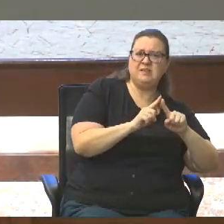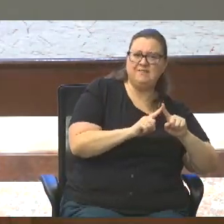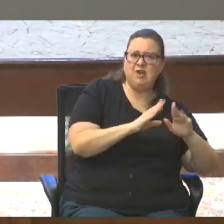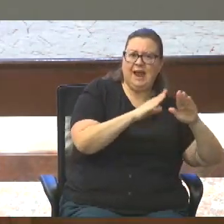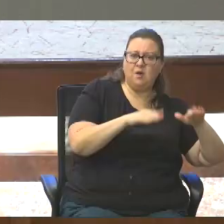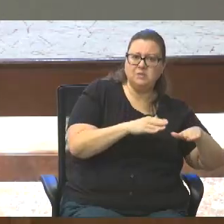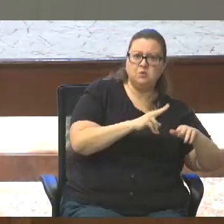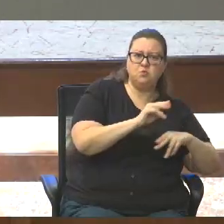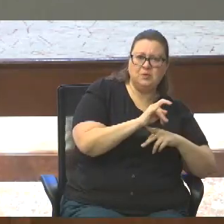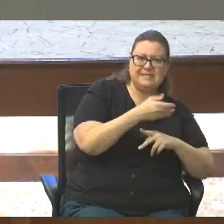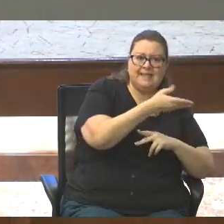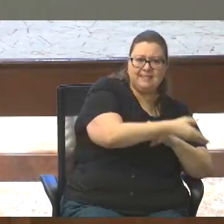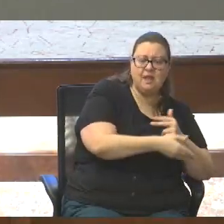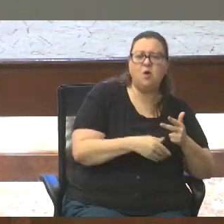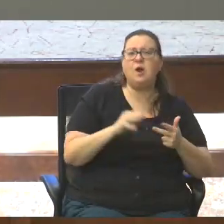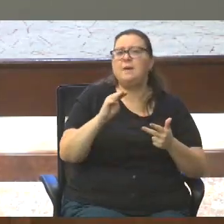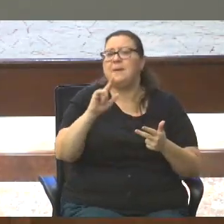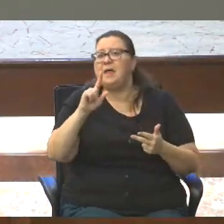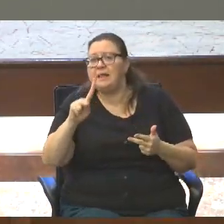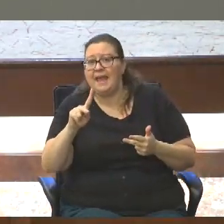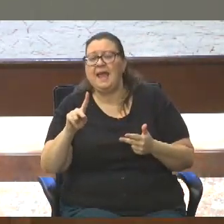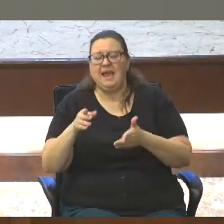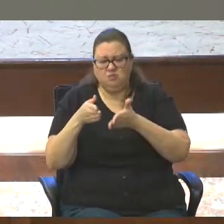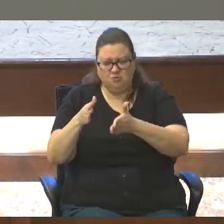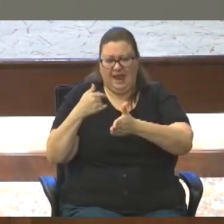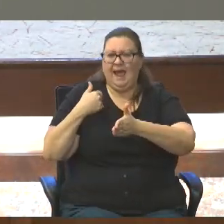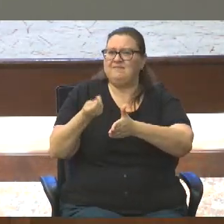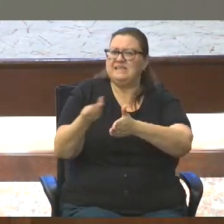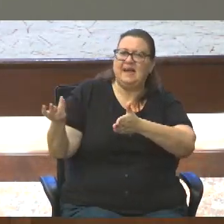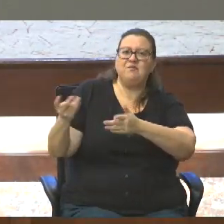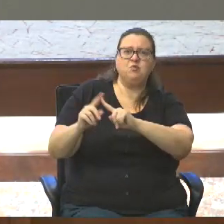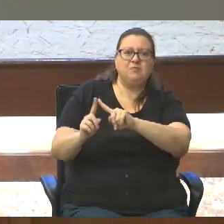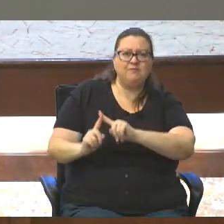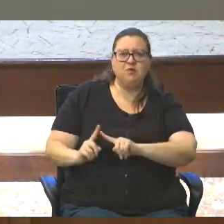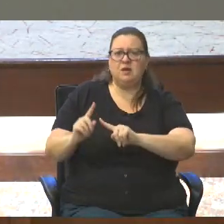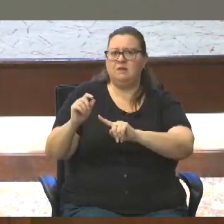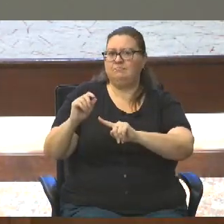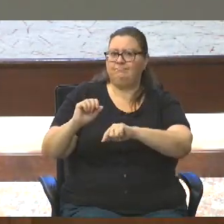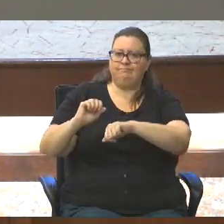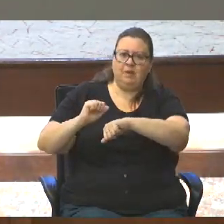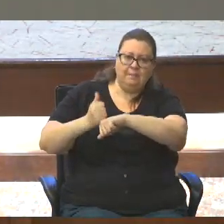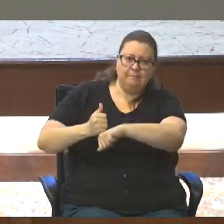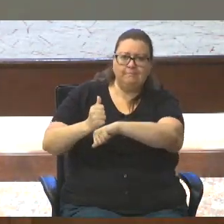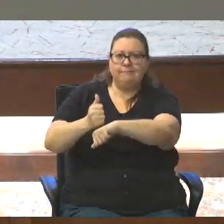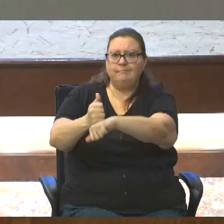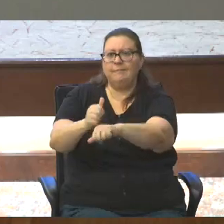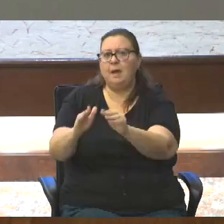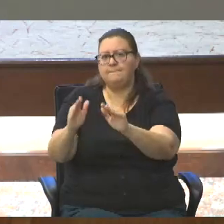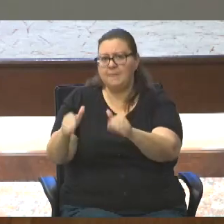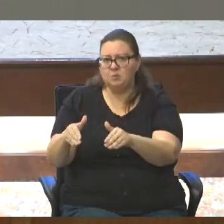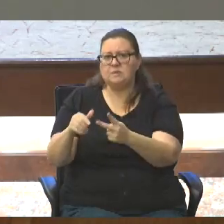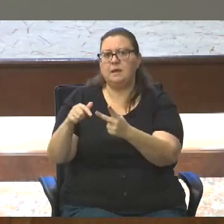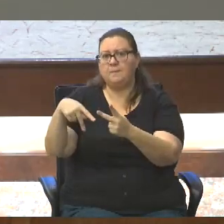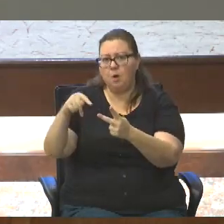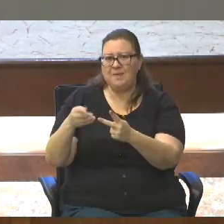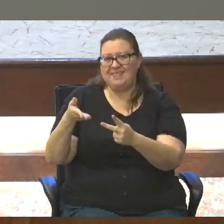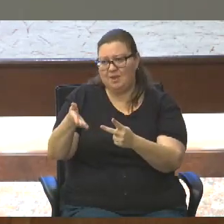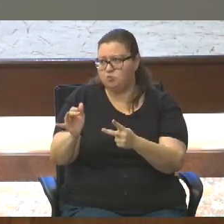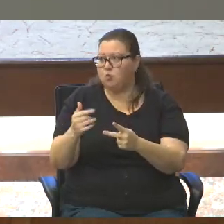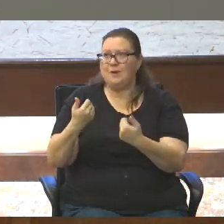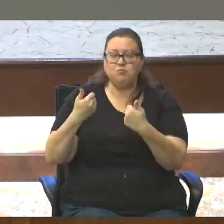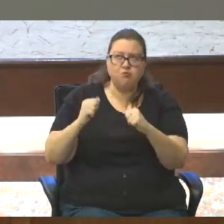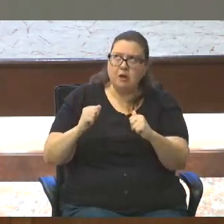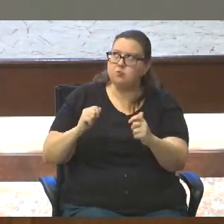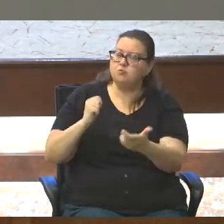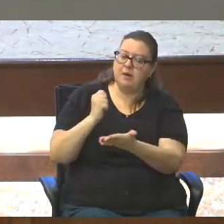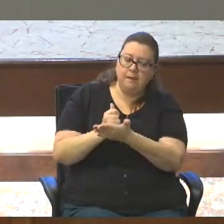MLK. We're very intentional about making sure or getting in the right direction on housing in this city.